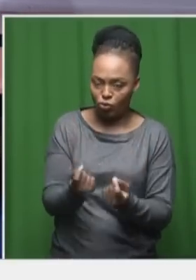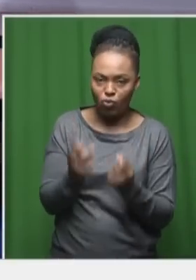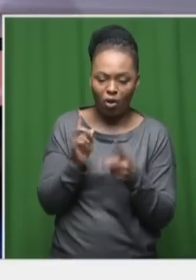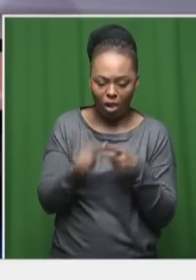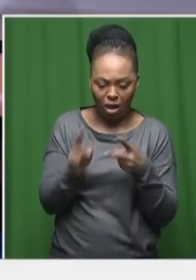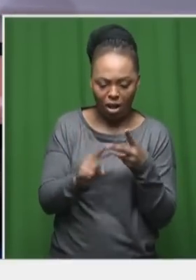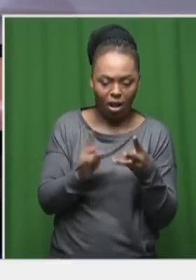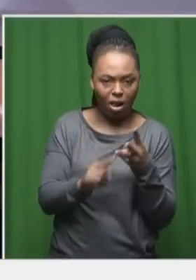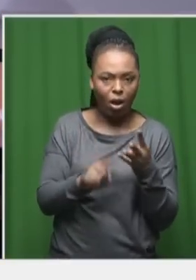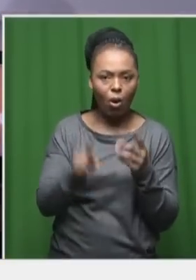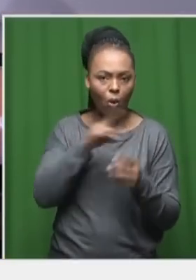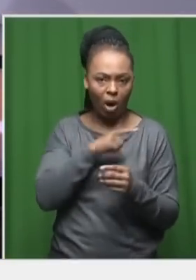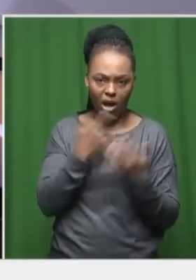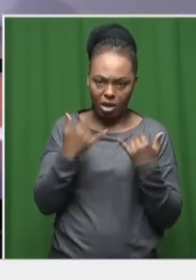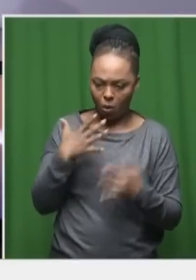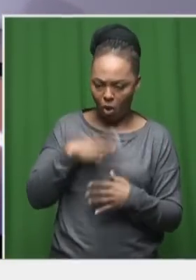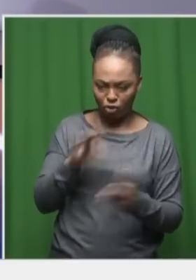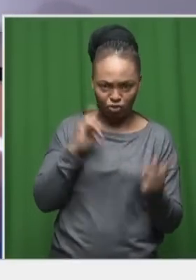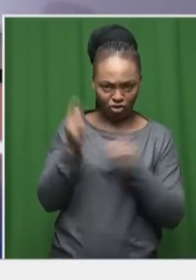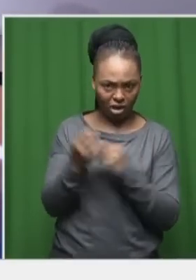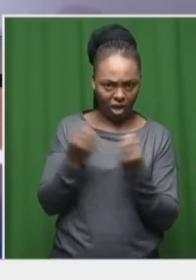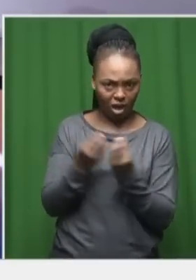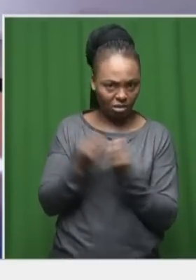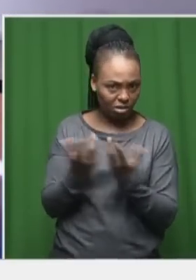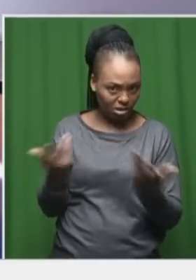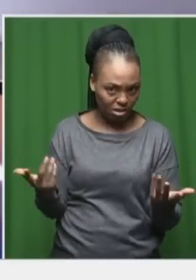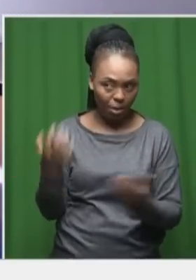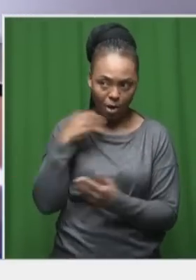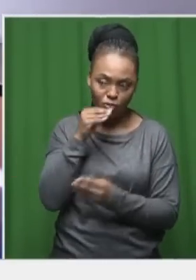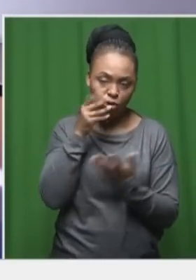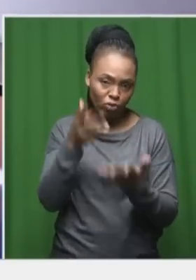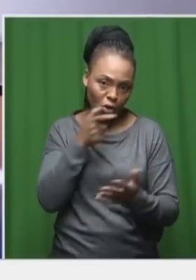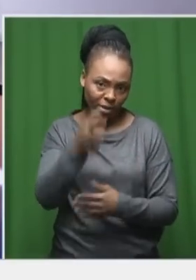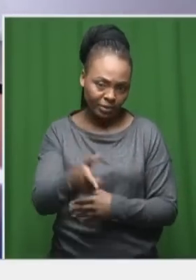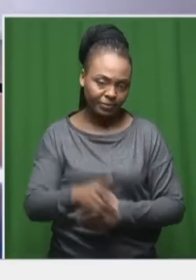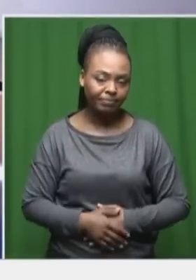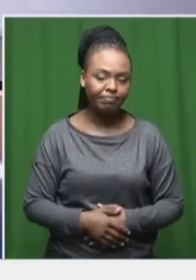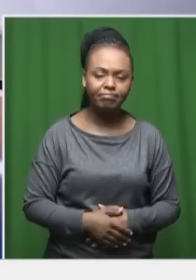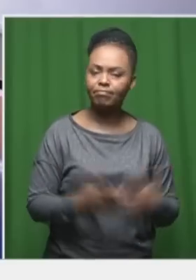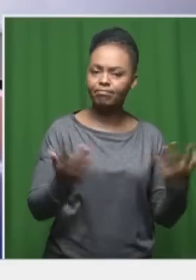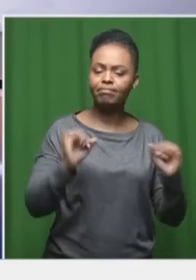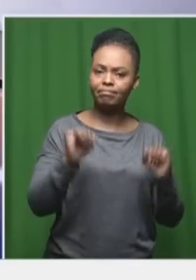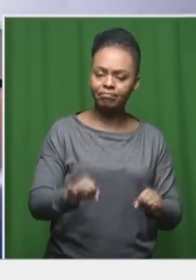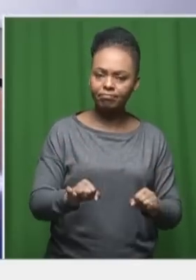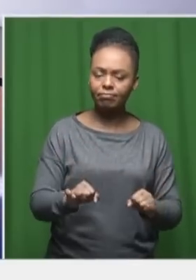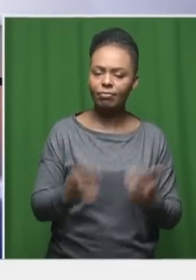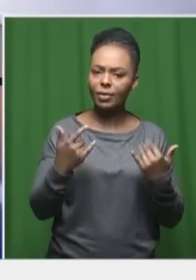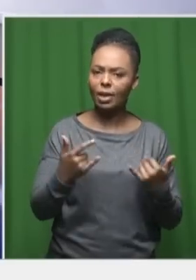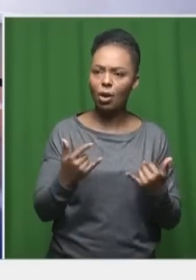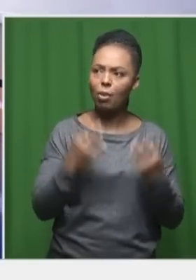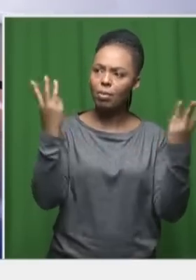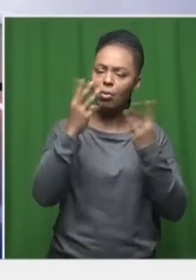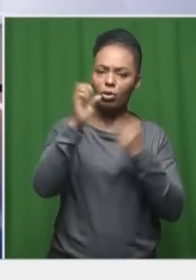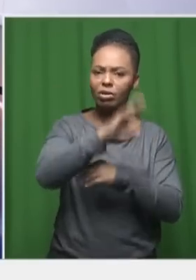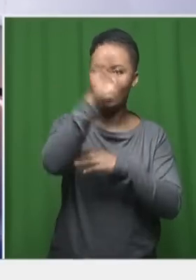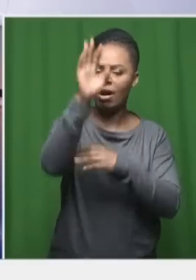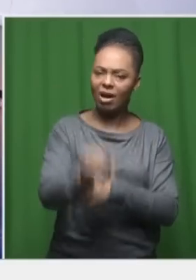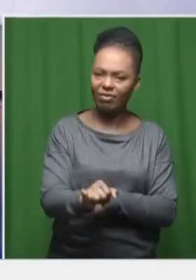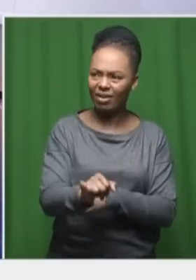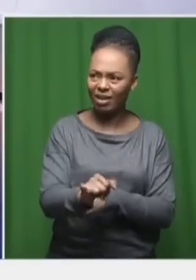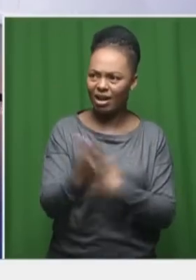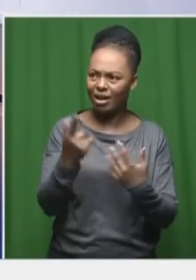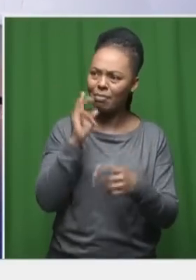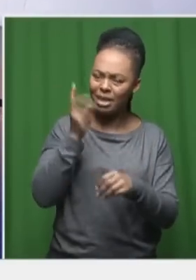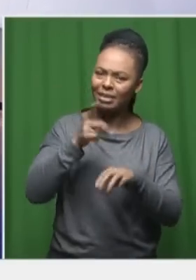One could argue, though, as well, that all of this happens with the tacit approval of the electorate and the South African population. I think,